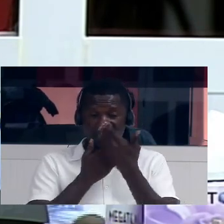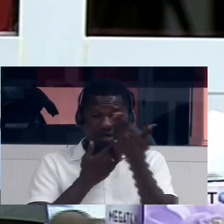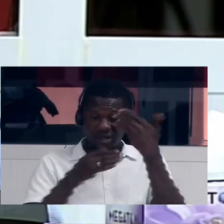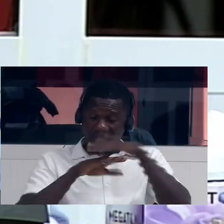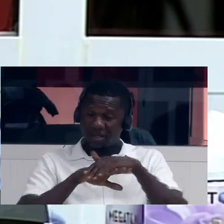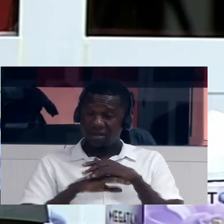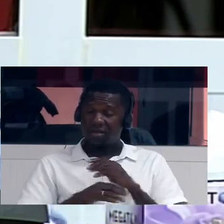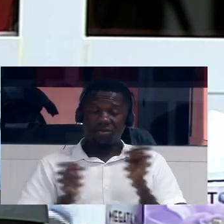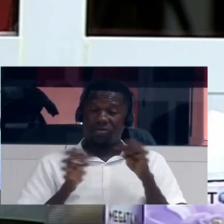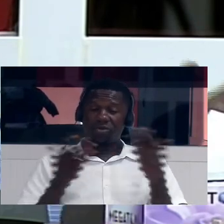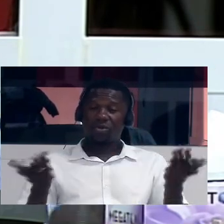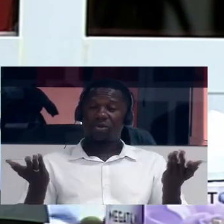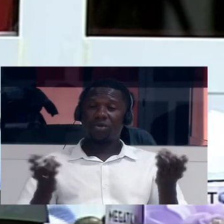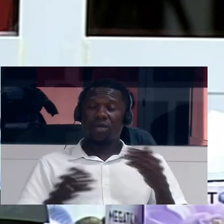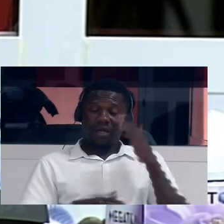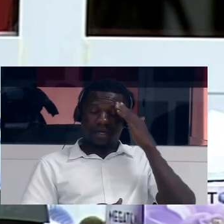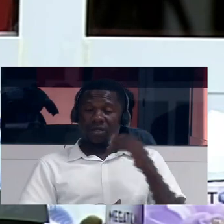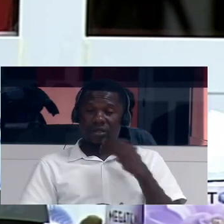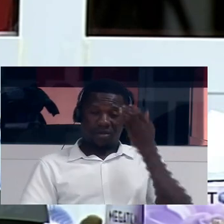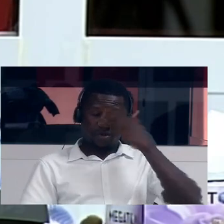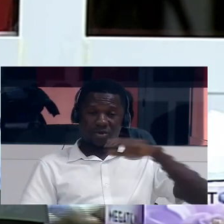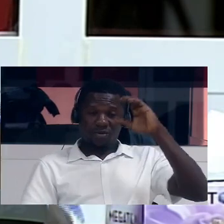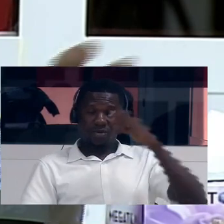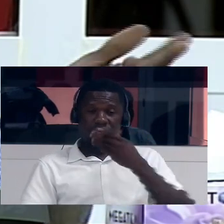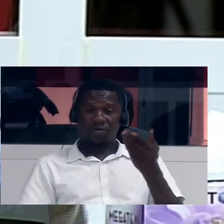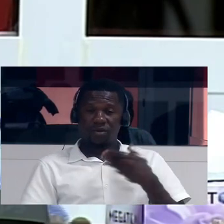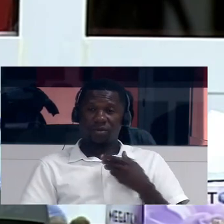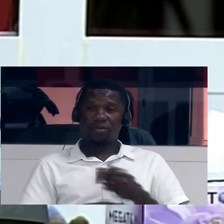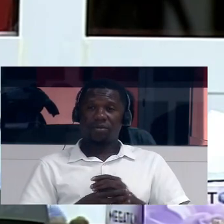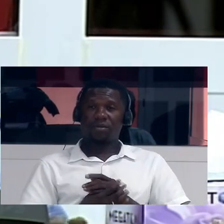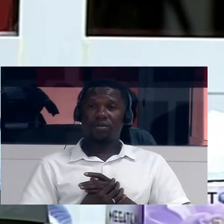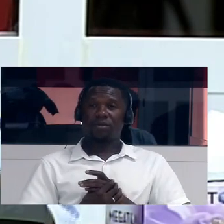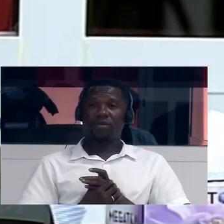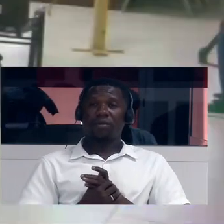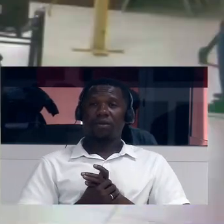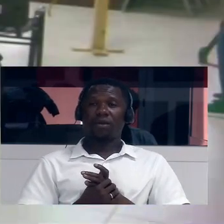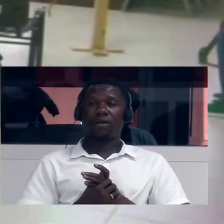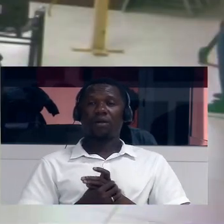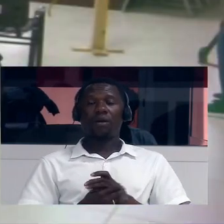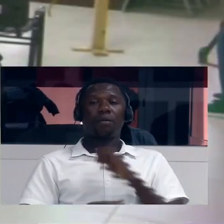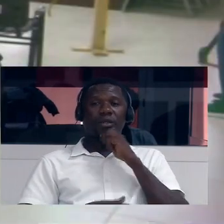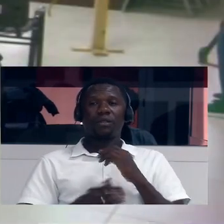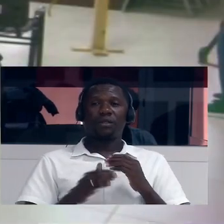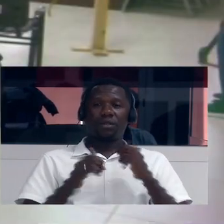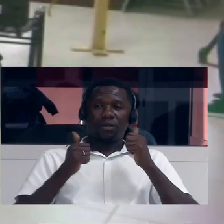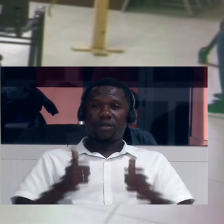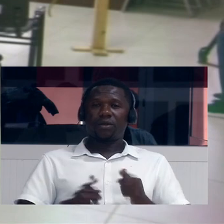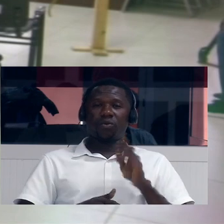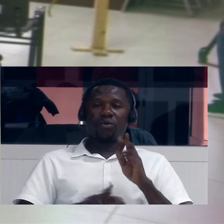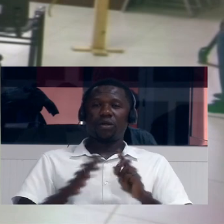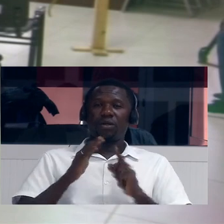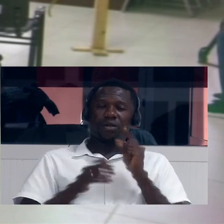It doesn't matter. I thank the commission for having patience. Mr. Chair, just one